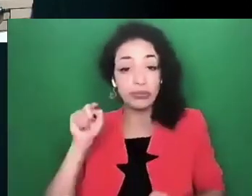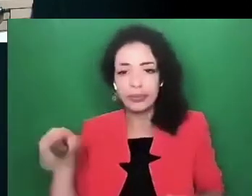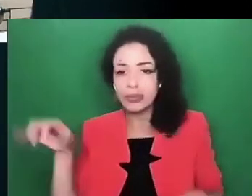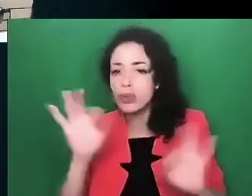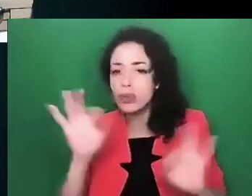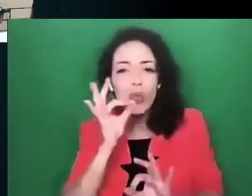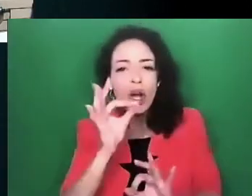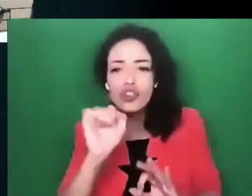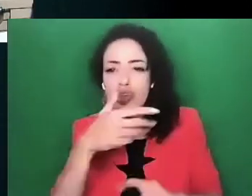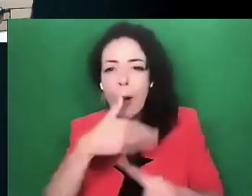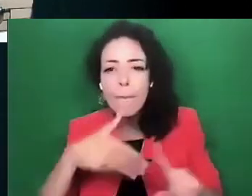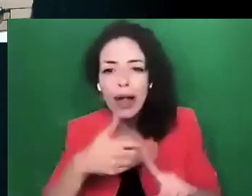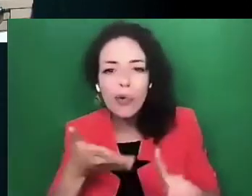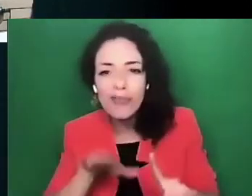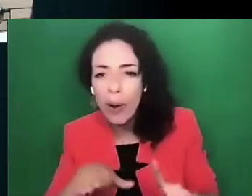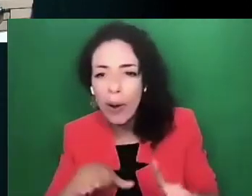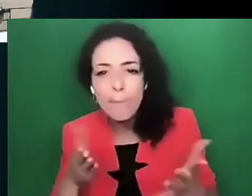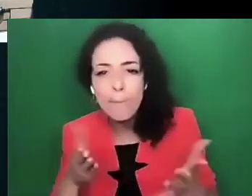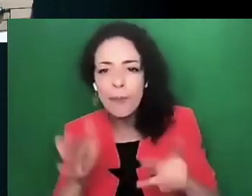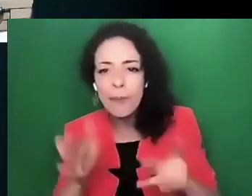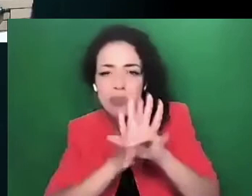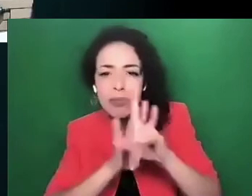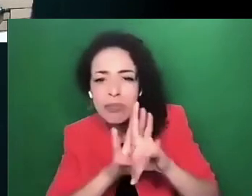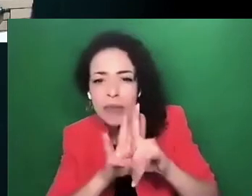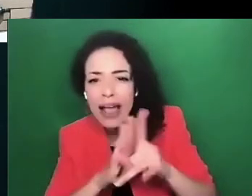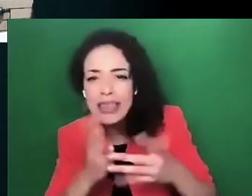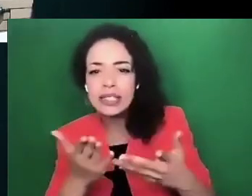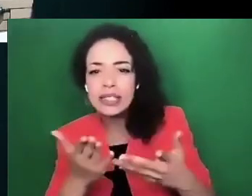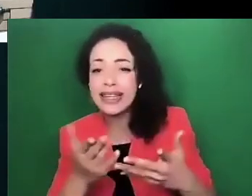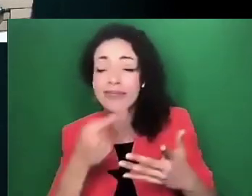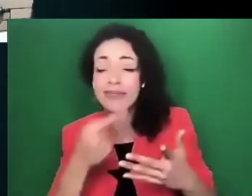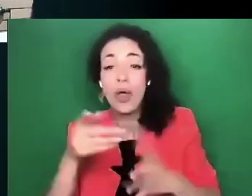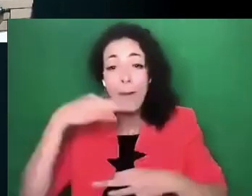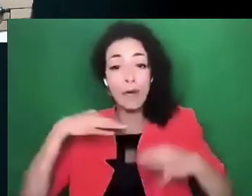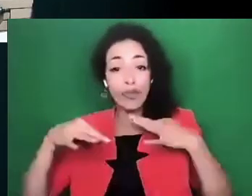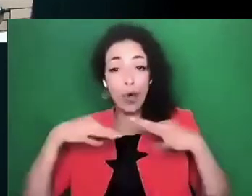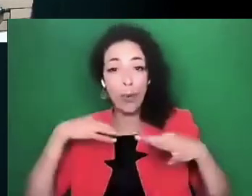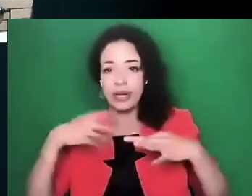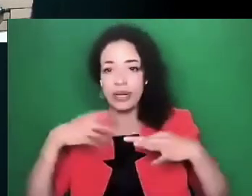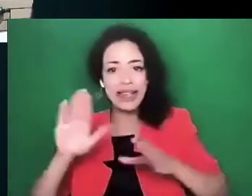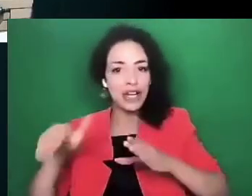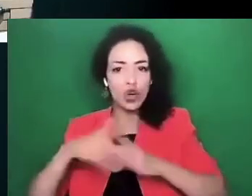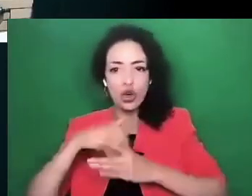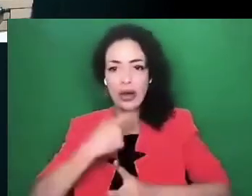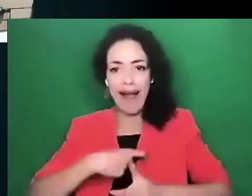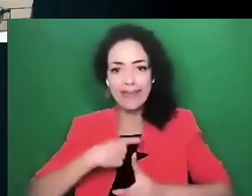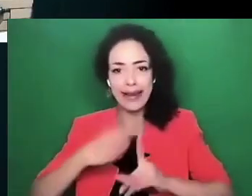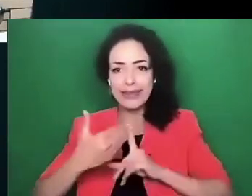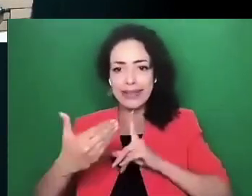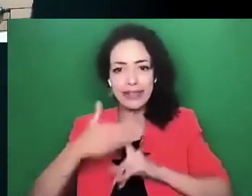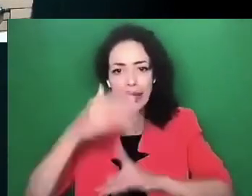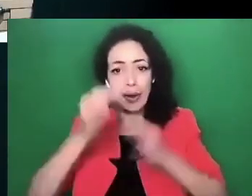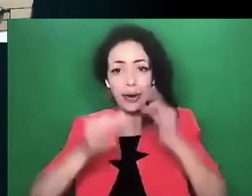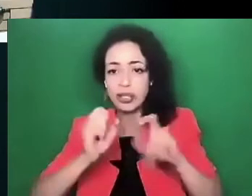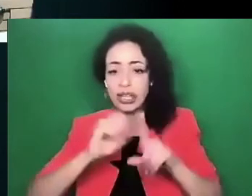this identity politics kind of perspective that we see now, where work becomes representative of your identity and then everybody is in their